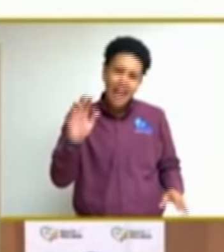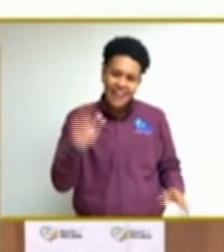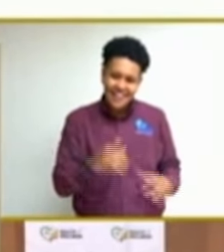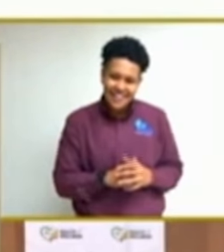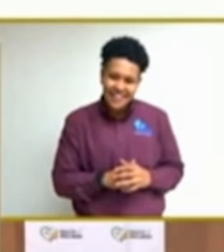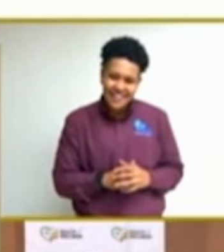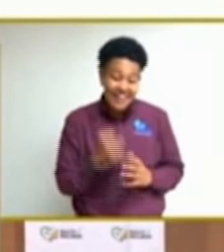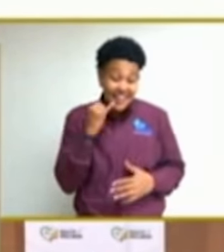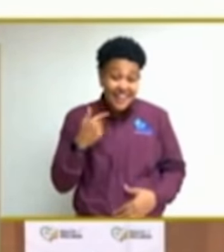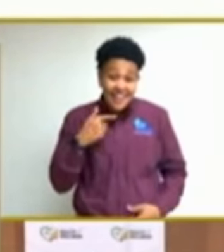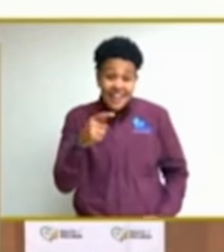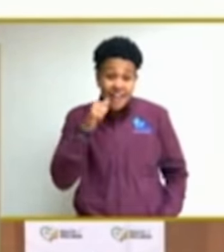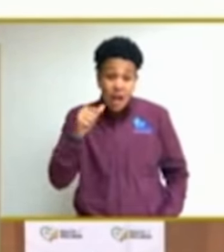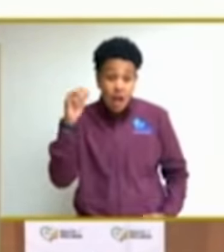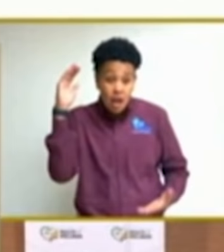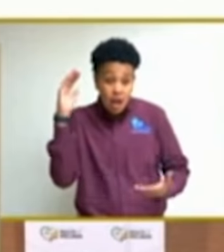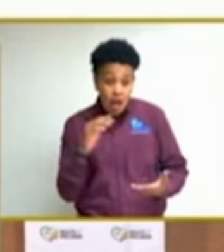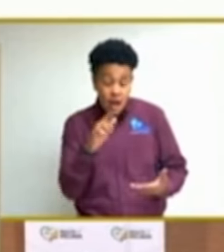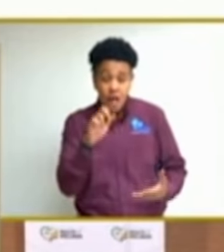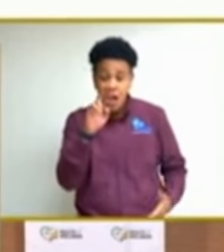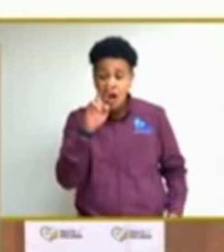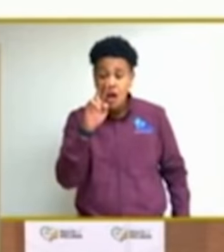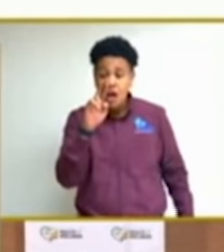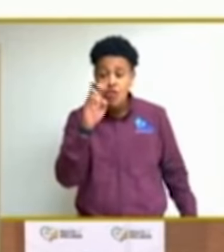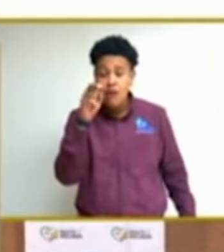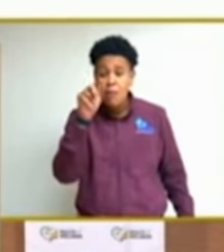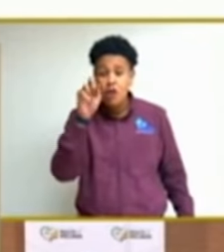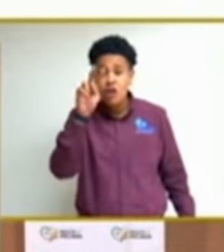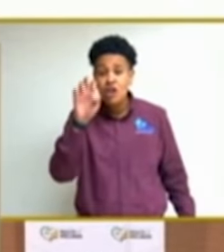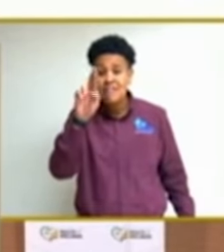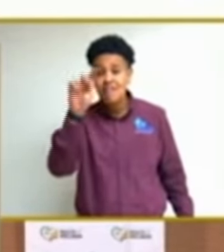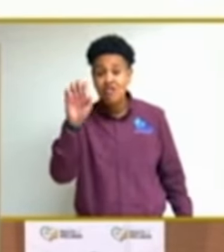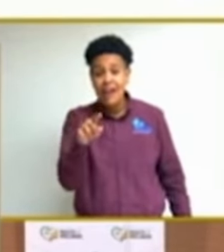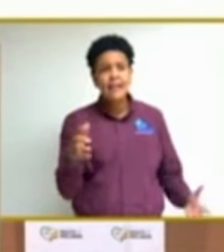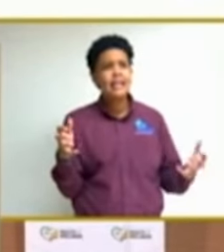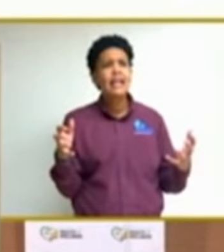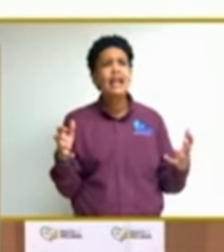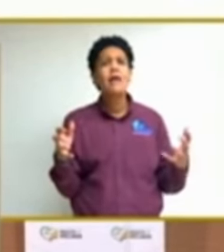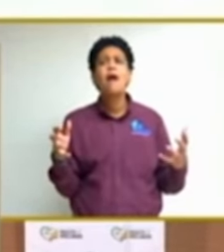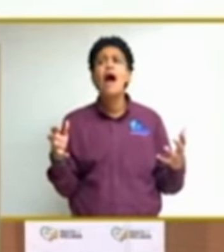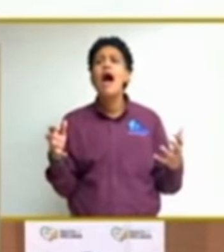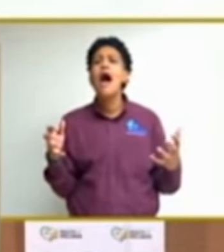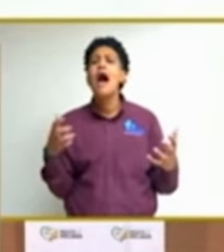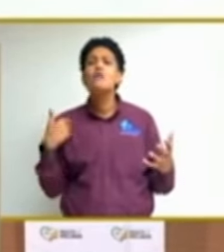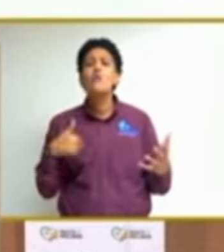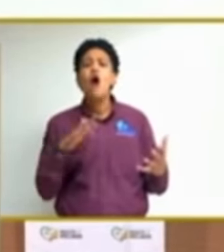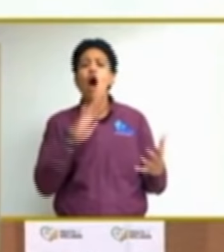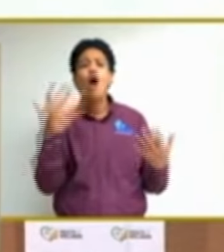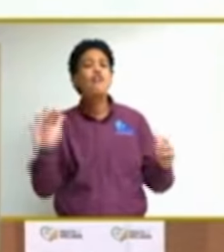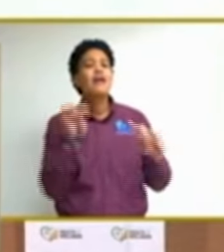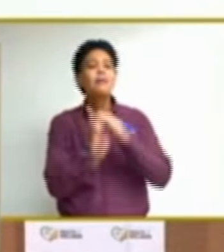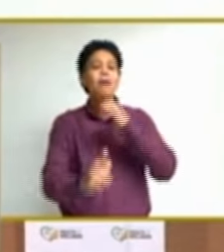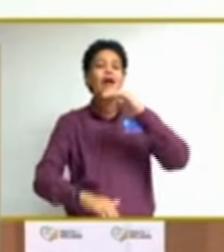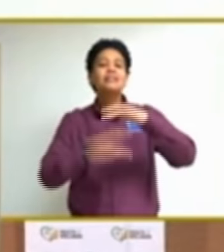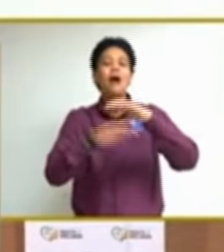If we do not bring down this reproductive rate, the demand, we are already past max, but